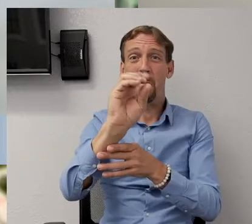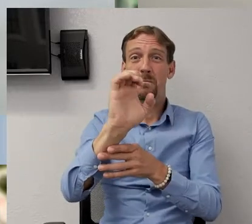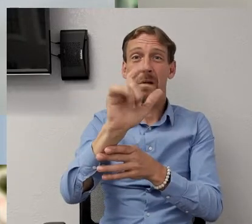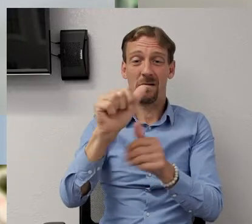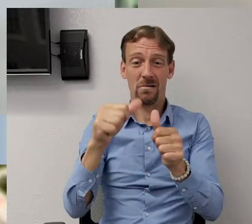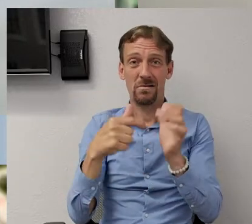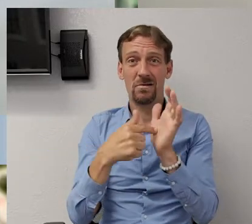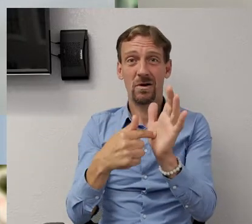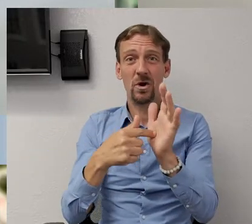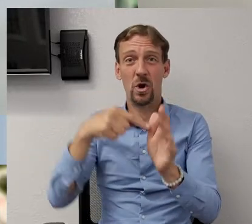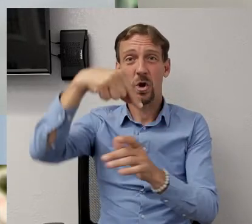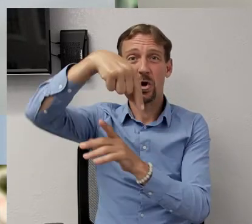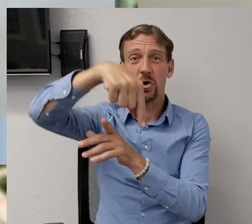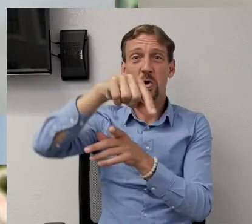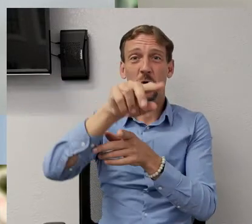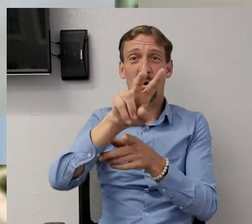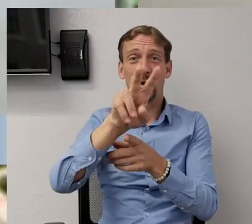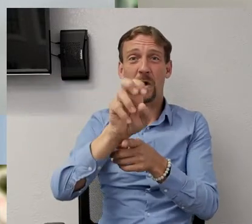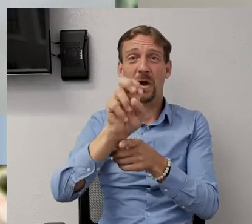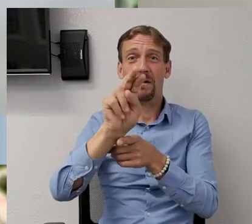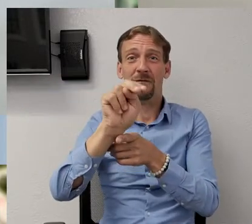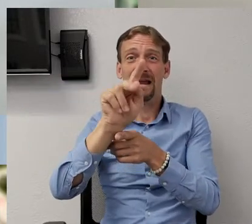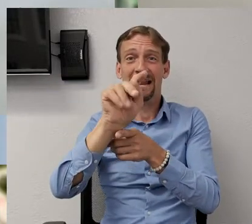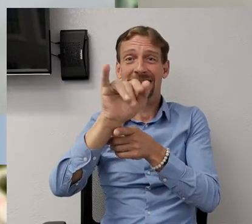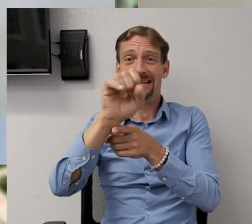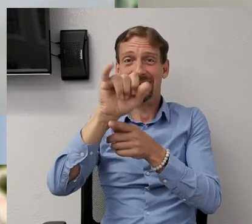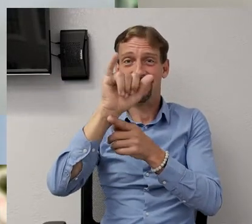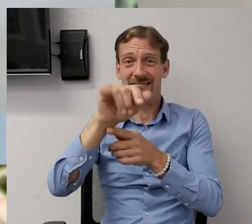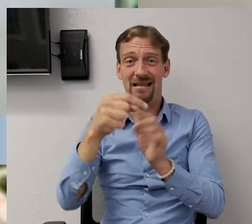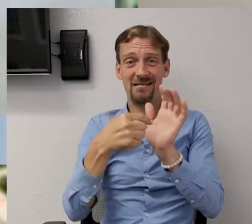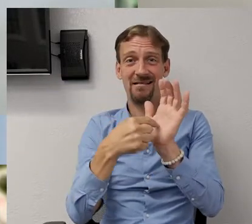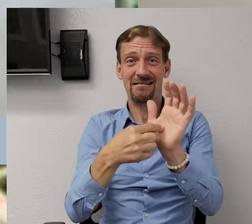call Qventus is the vendor.